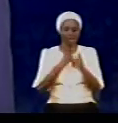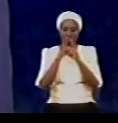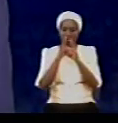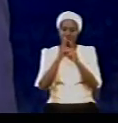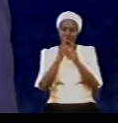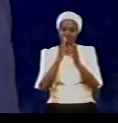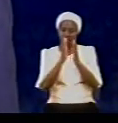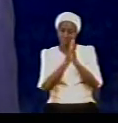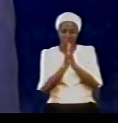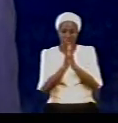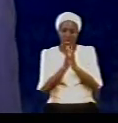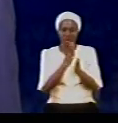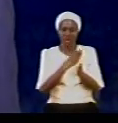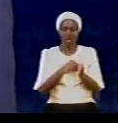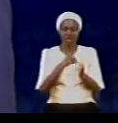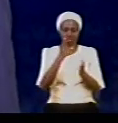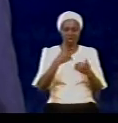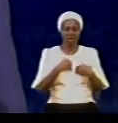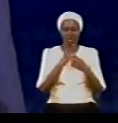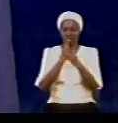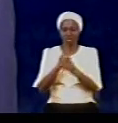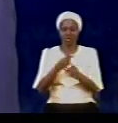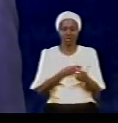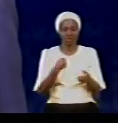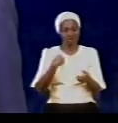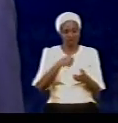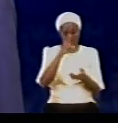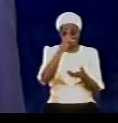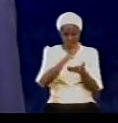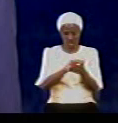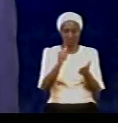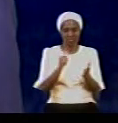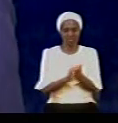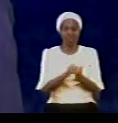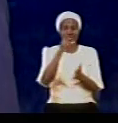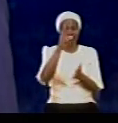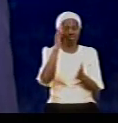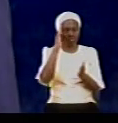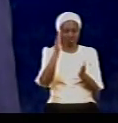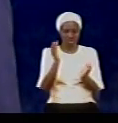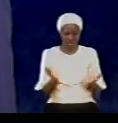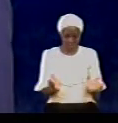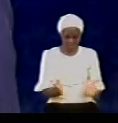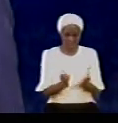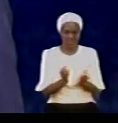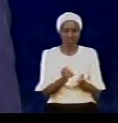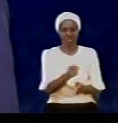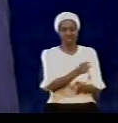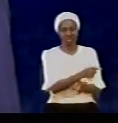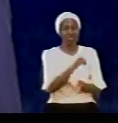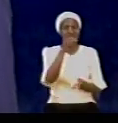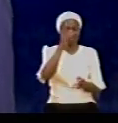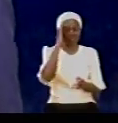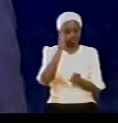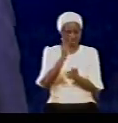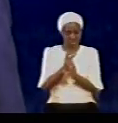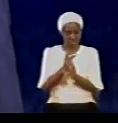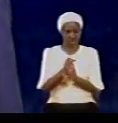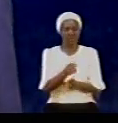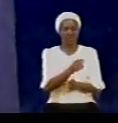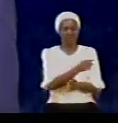will give them courage. We believe you will sustain them. We believe you will help them to